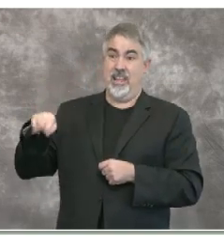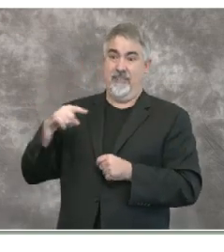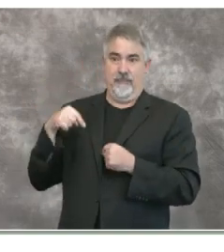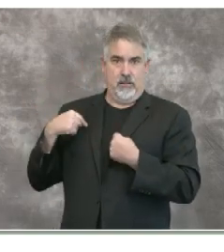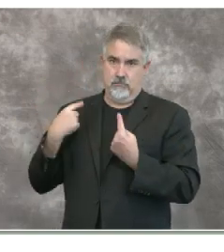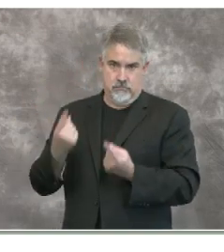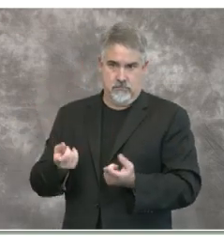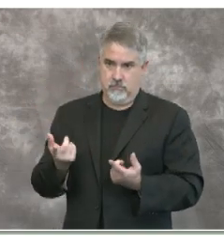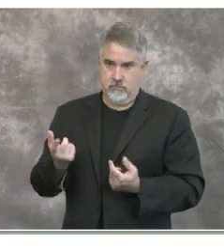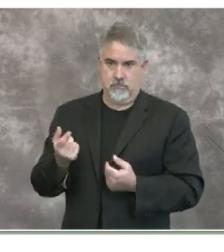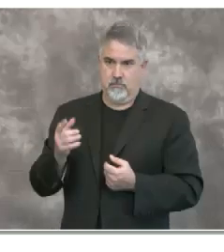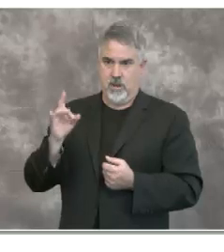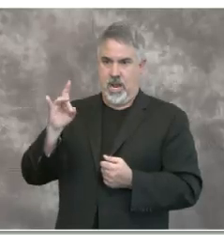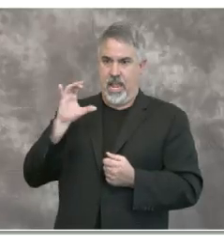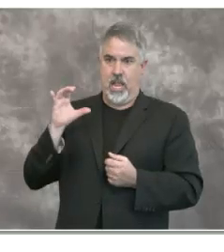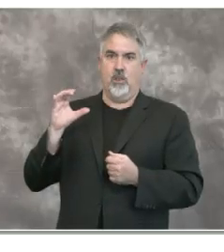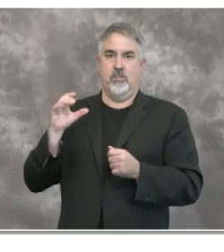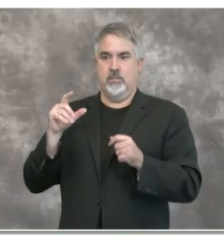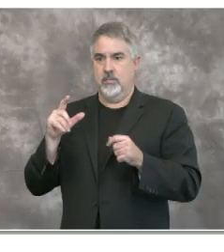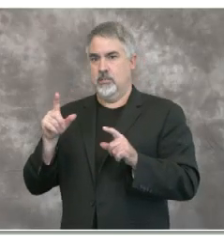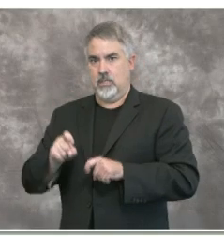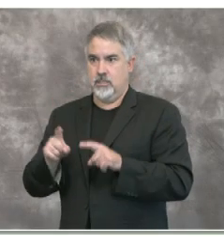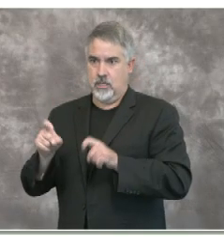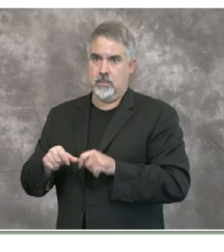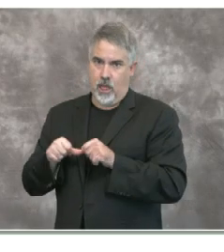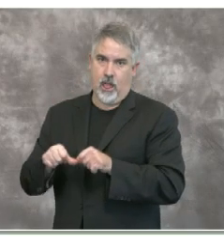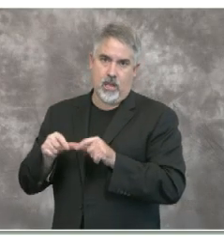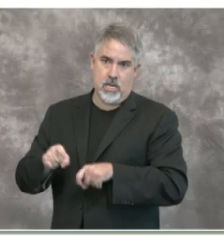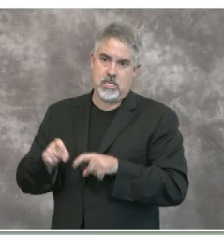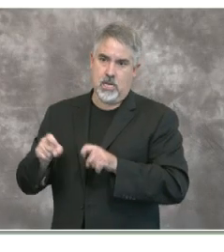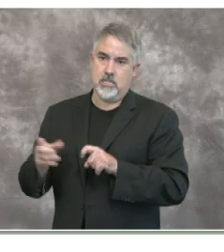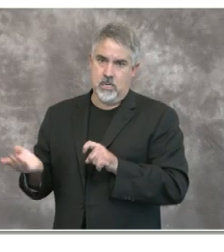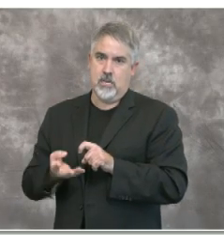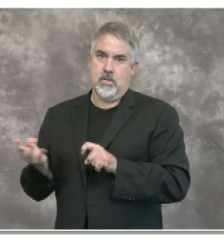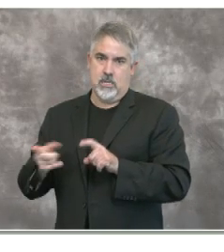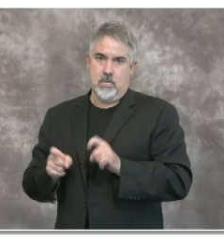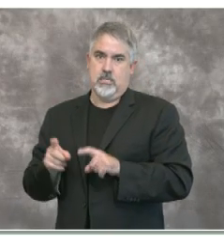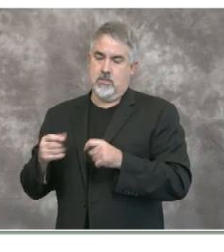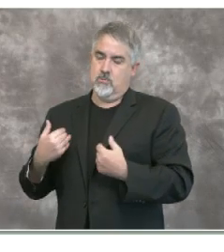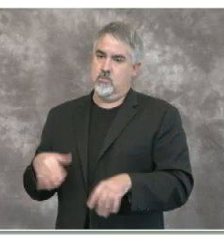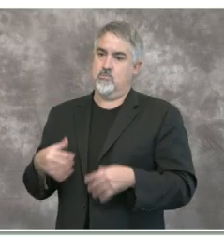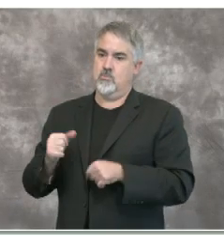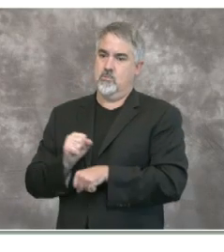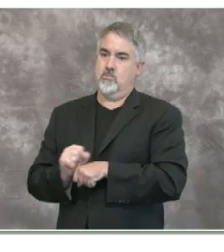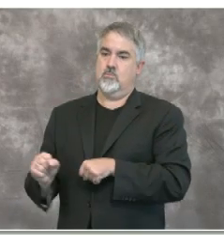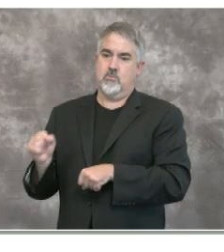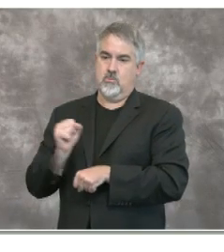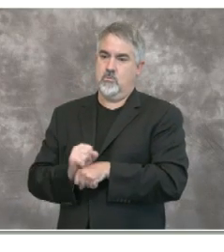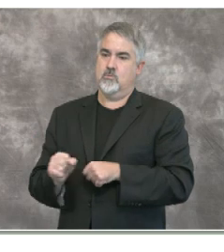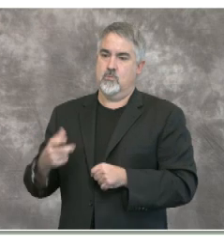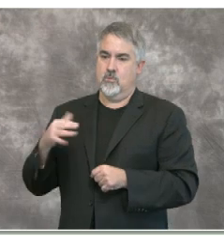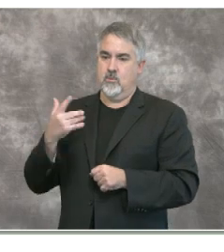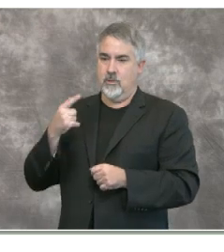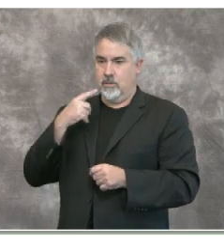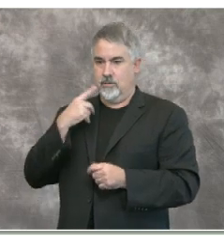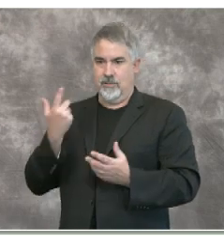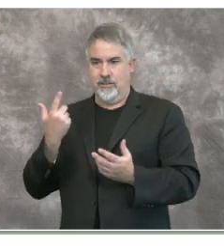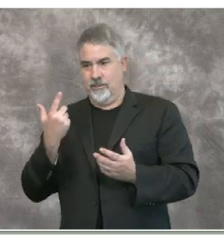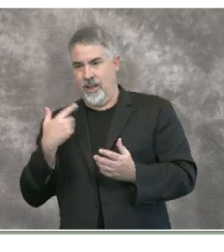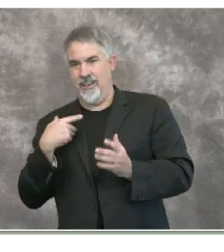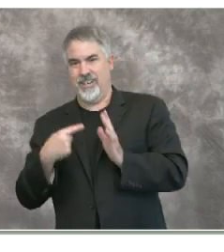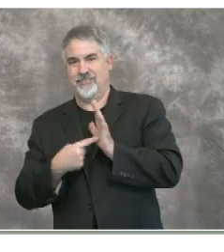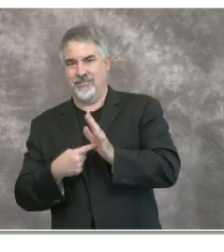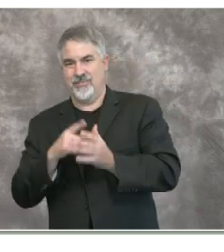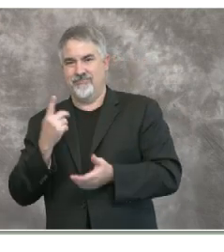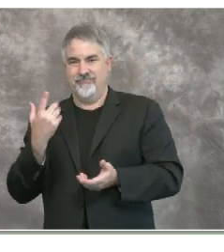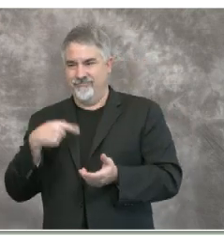COVID-19 and investigated more than 1,800 persons who showed symptoms of the illness or were exposed